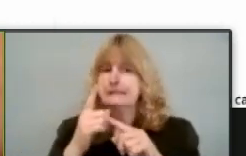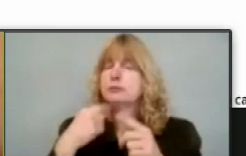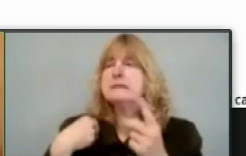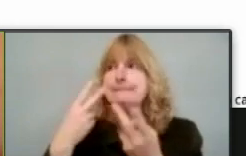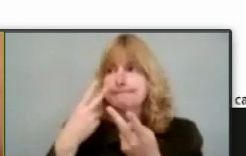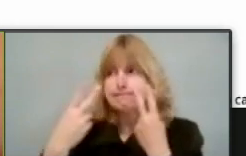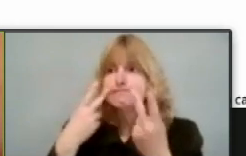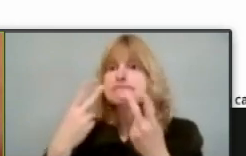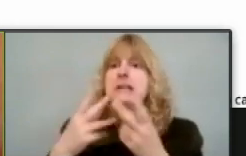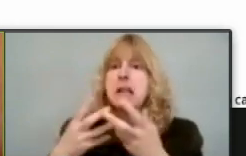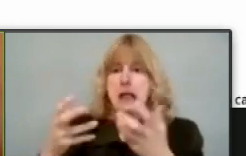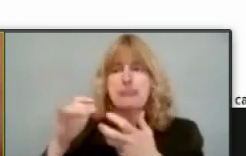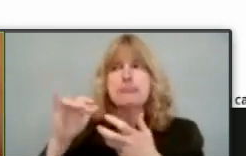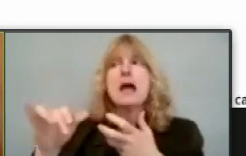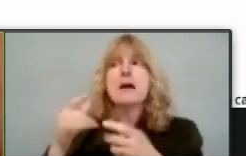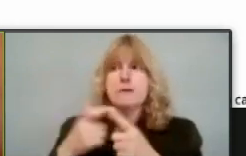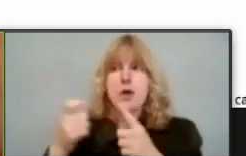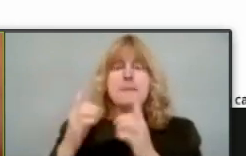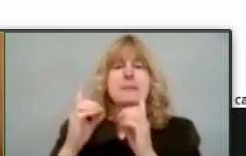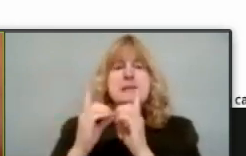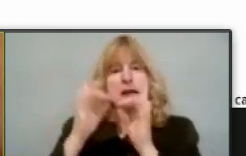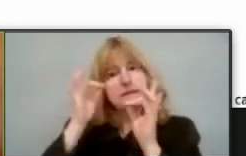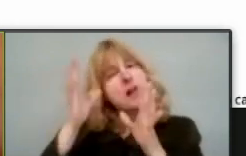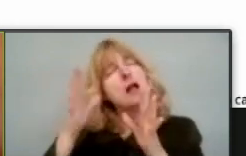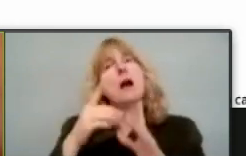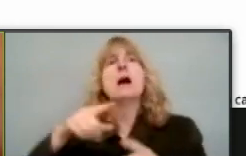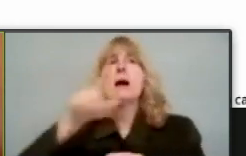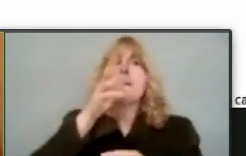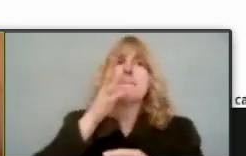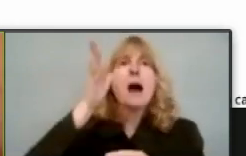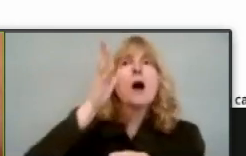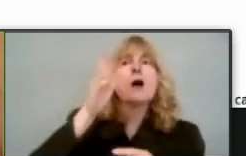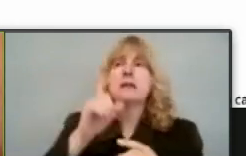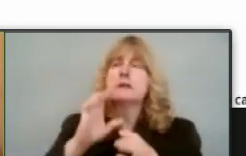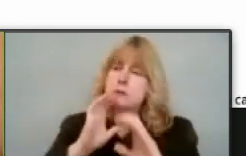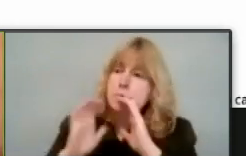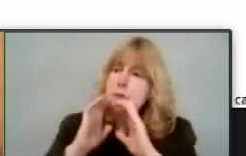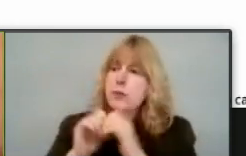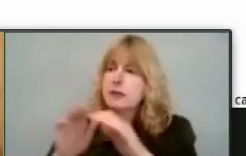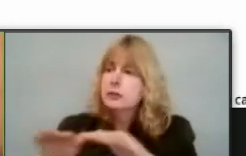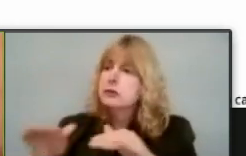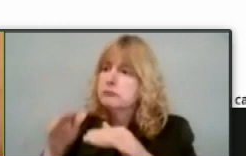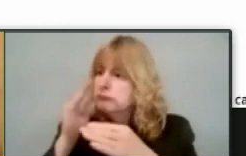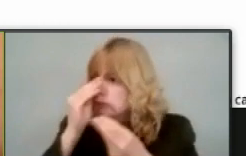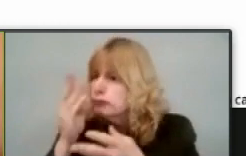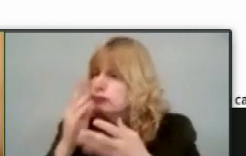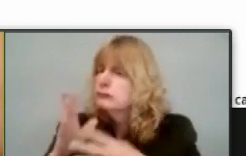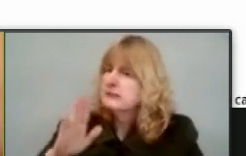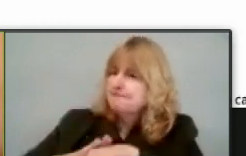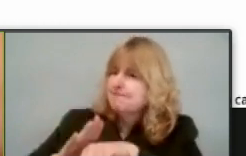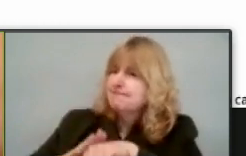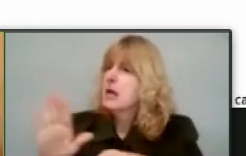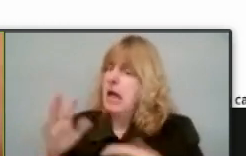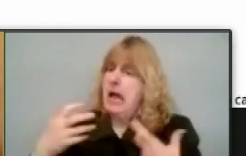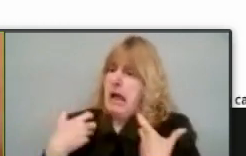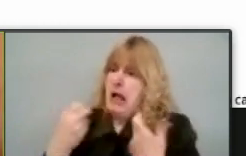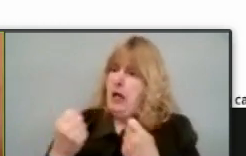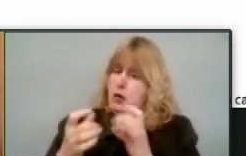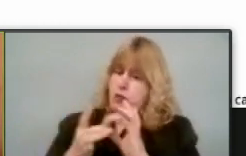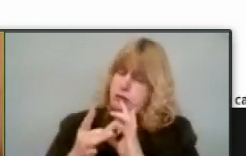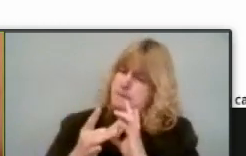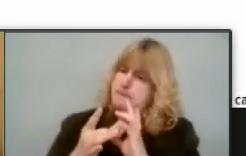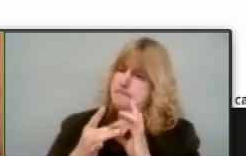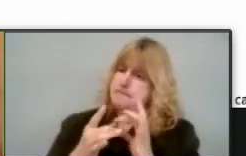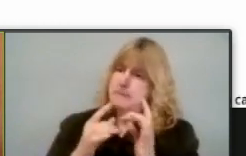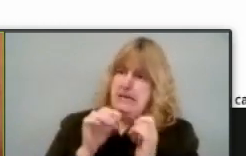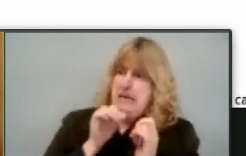to communicate with their children about what a healthy relationship looks like. So I know that some of the other things that we've talked about before are,